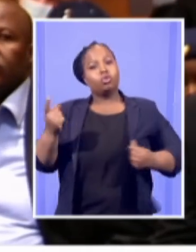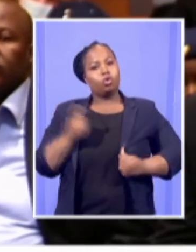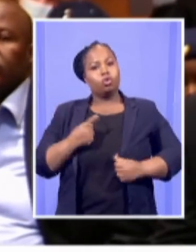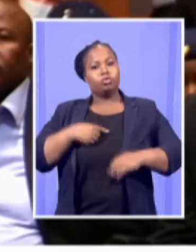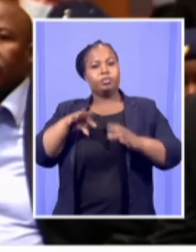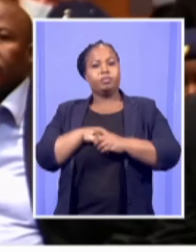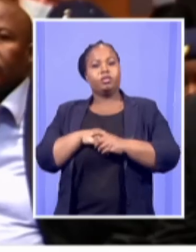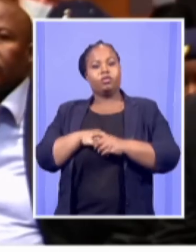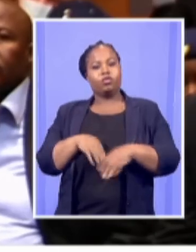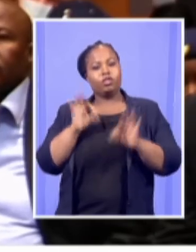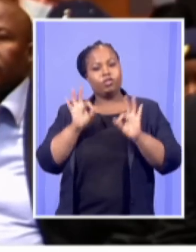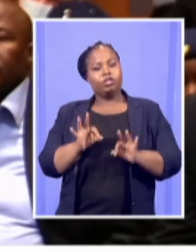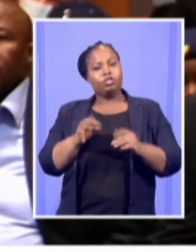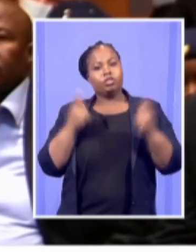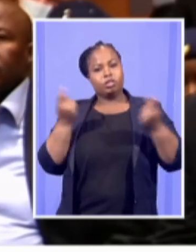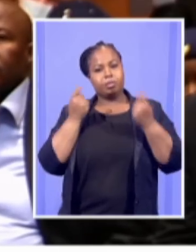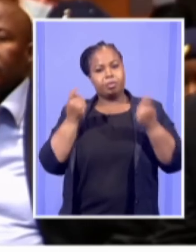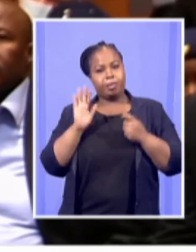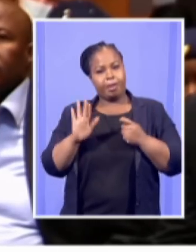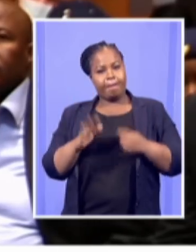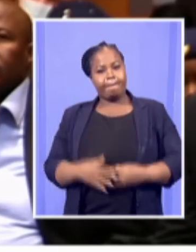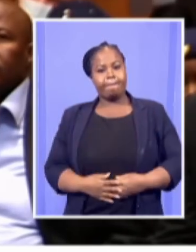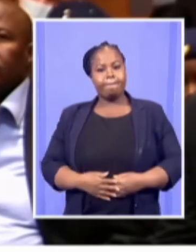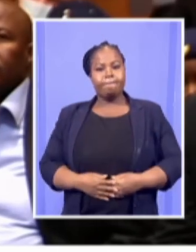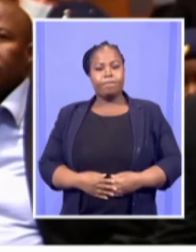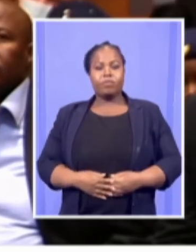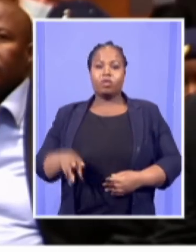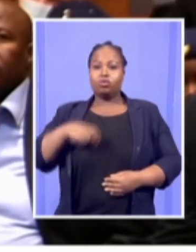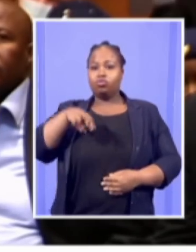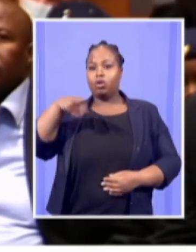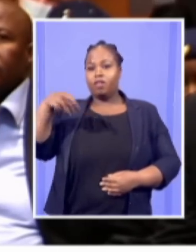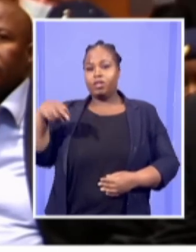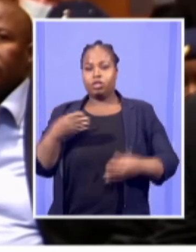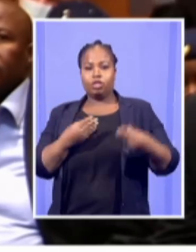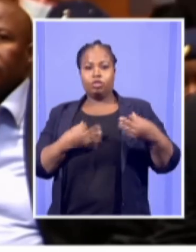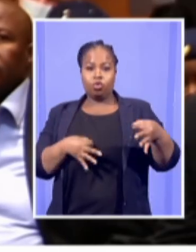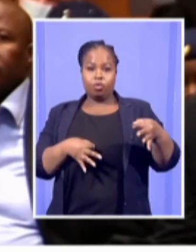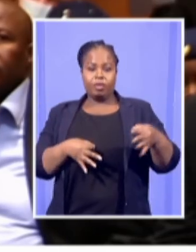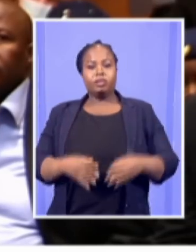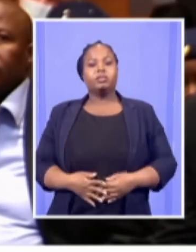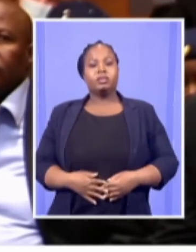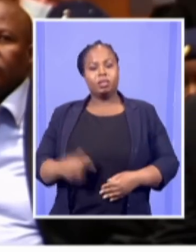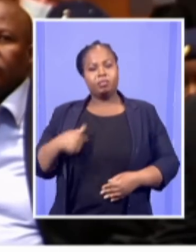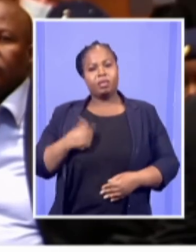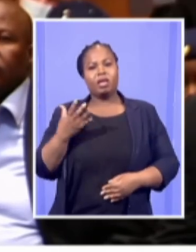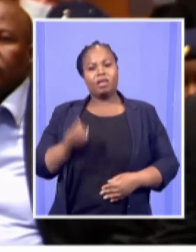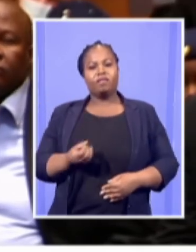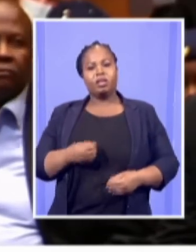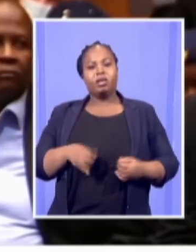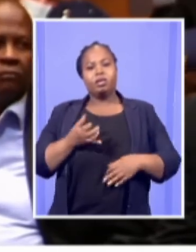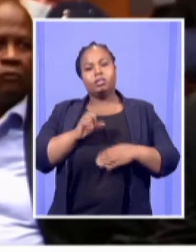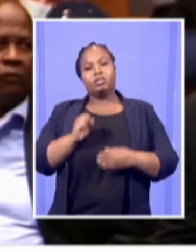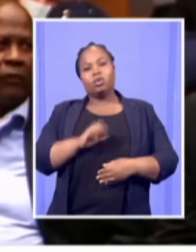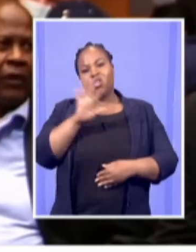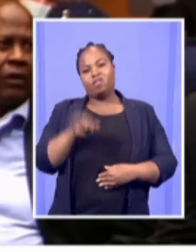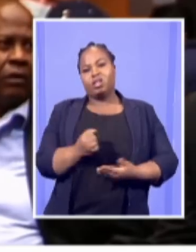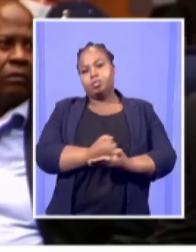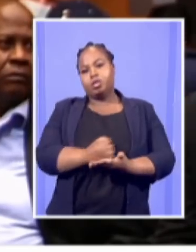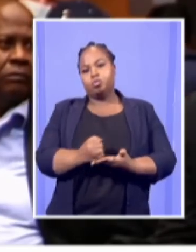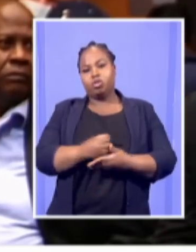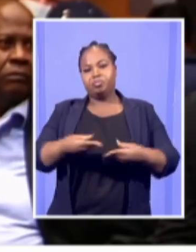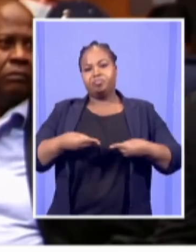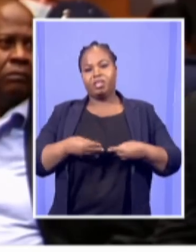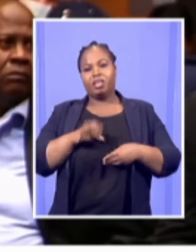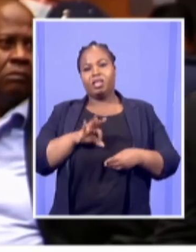be part of the officiating ceremonies. Travel and travel documents. I hold only a South African passport issued to me on